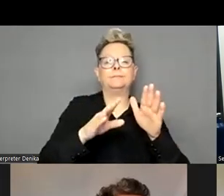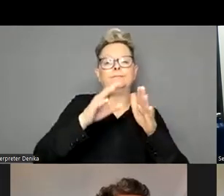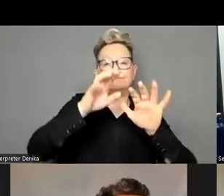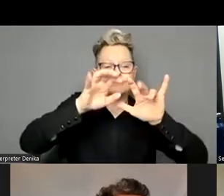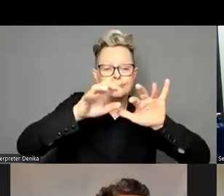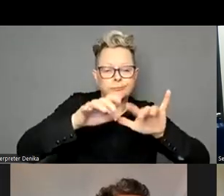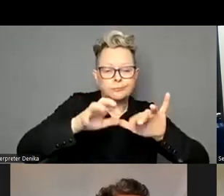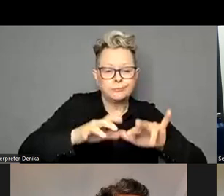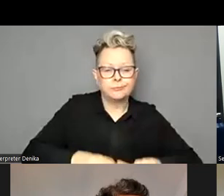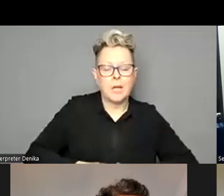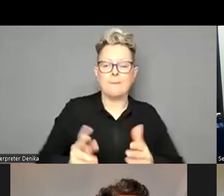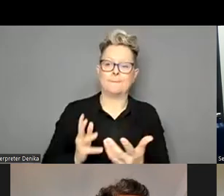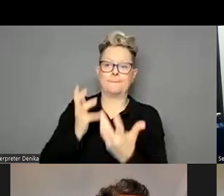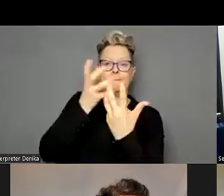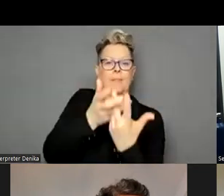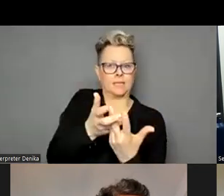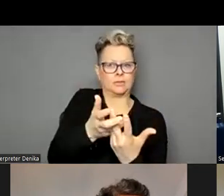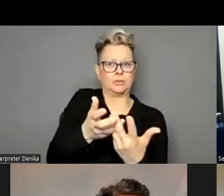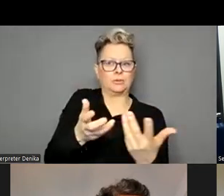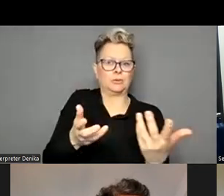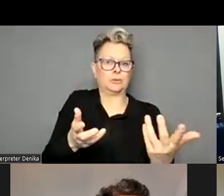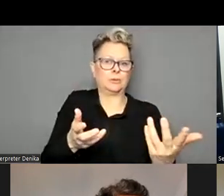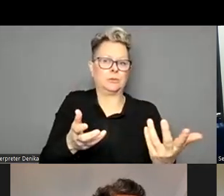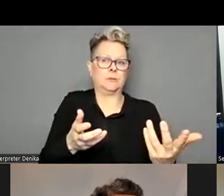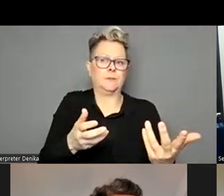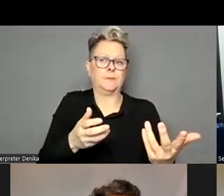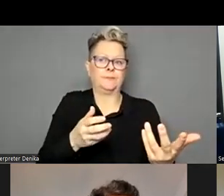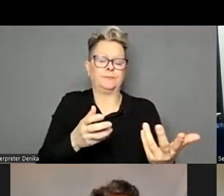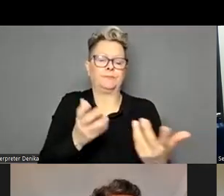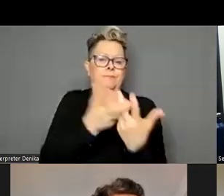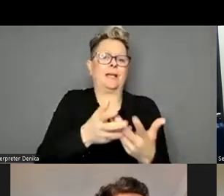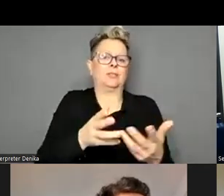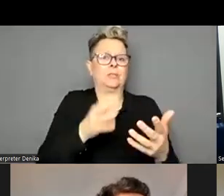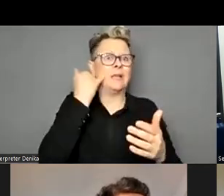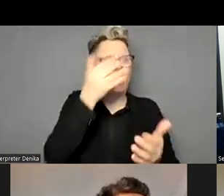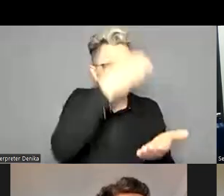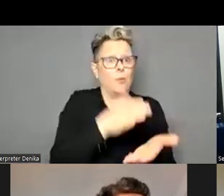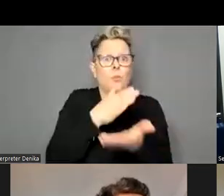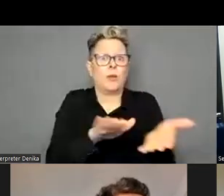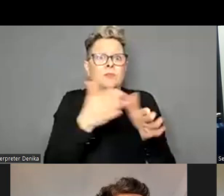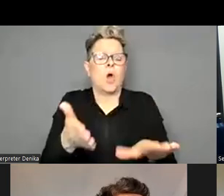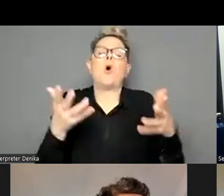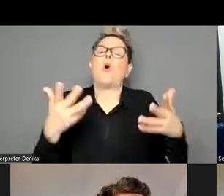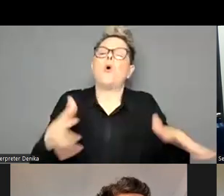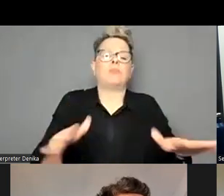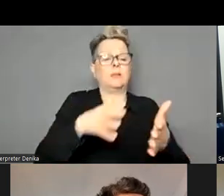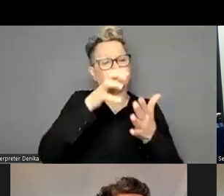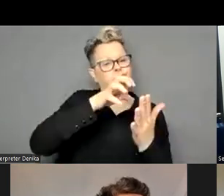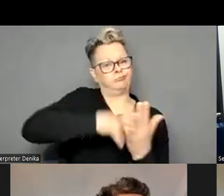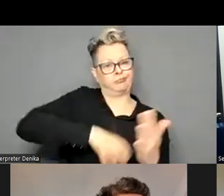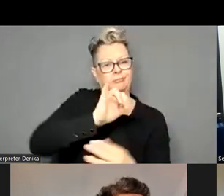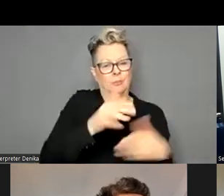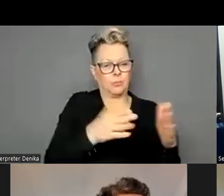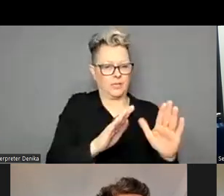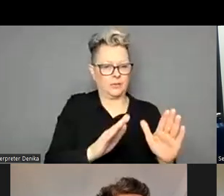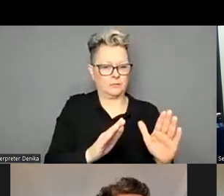to not necessarily require much updating. So but it does depend. And I guess I would say if